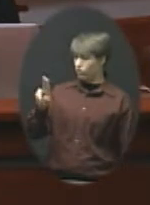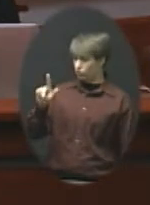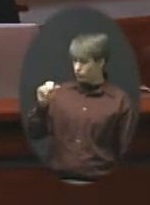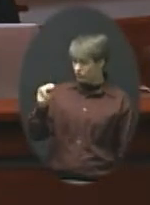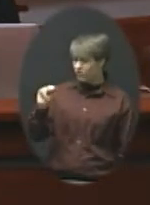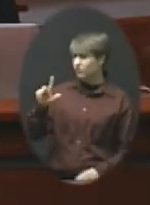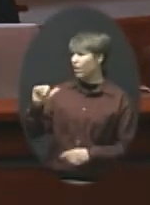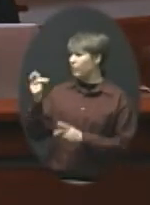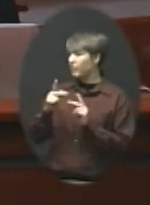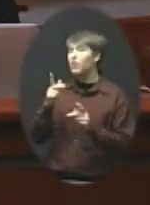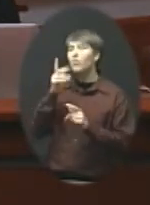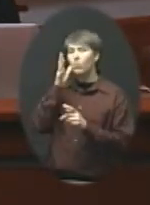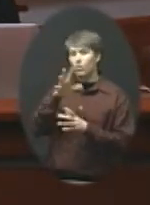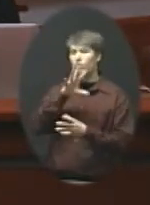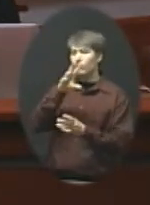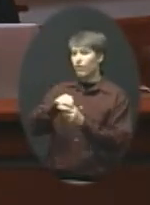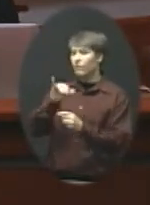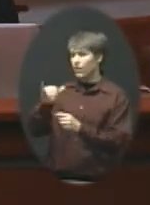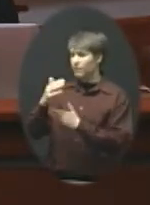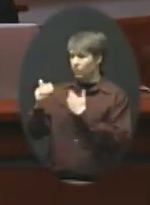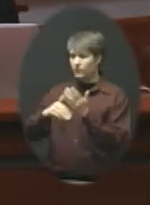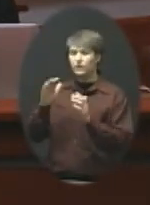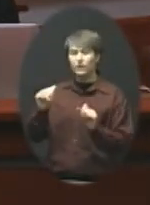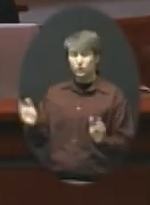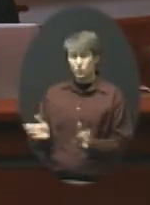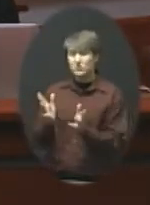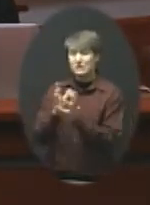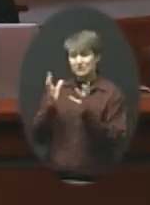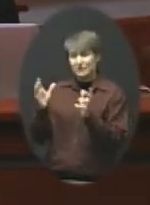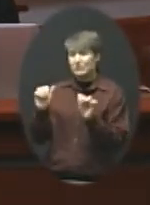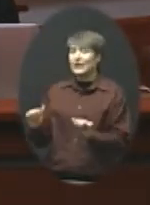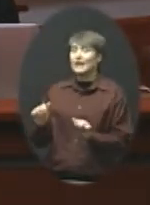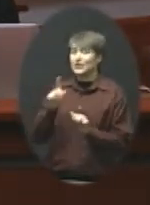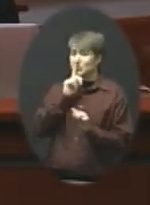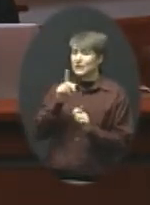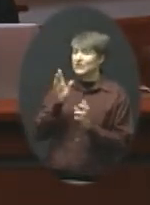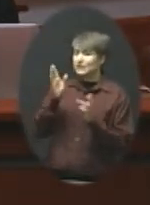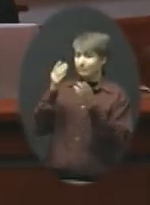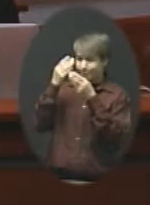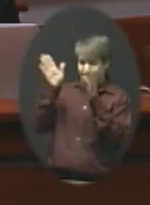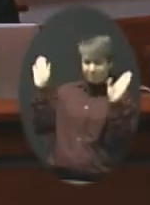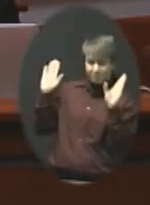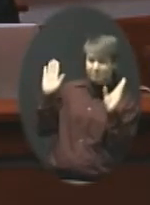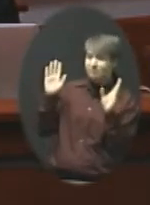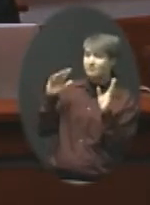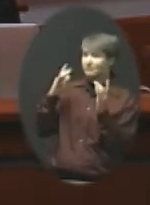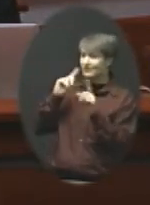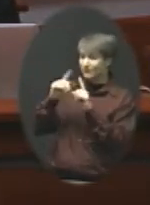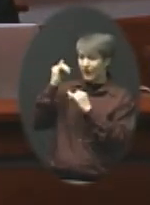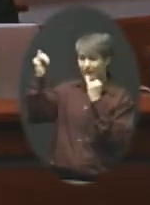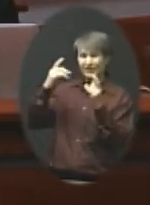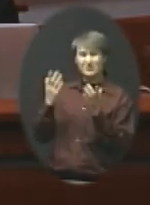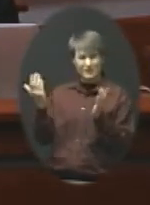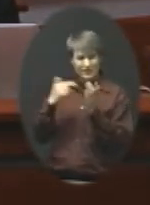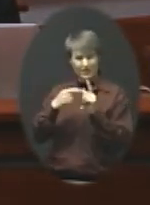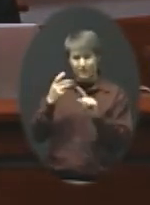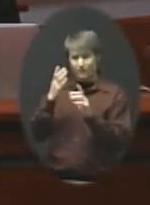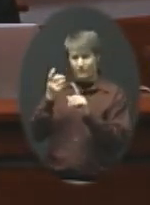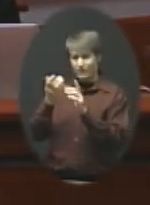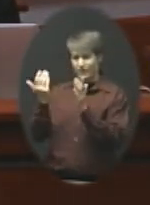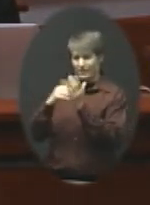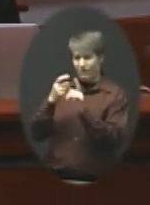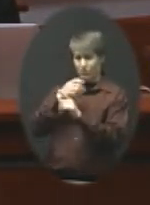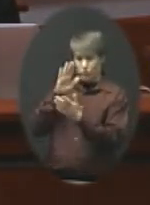a part of that process and can encourage as much as we can and be open to ideas. Again, from a school side, I think the principal